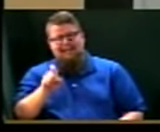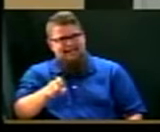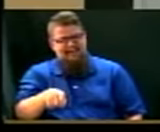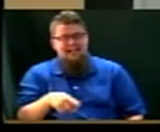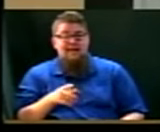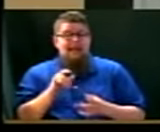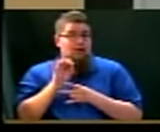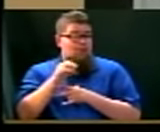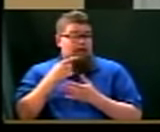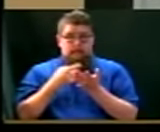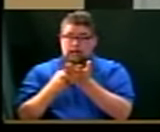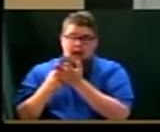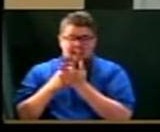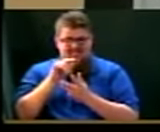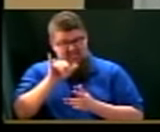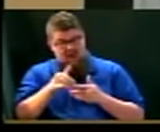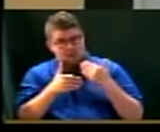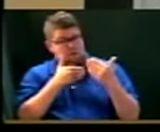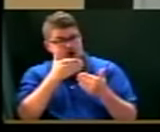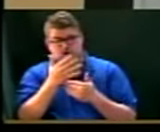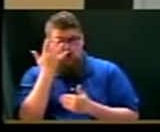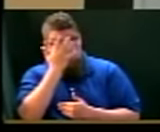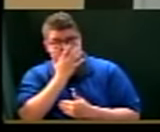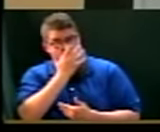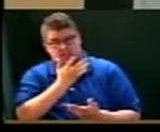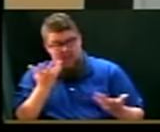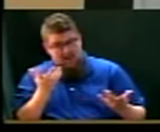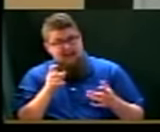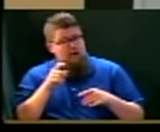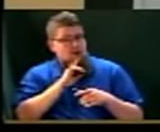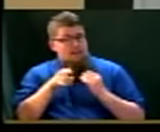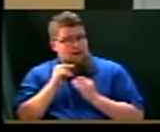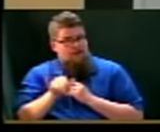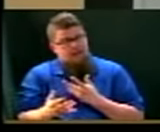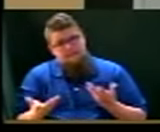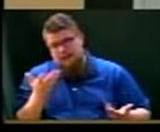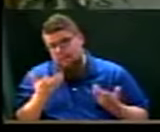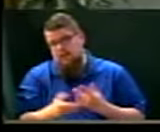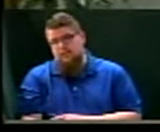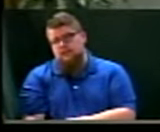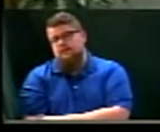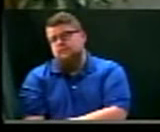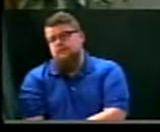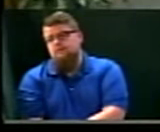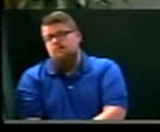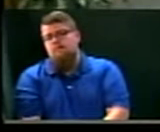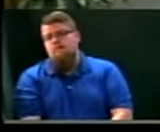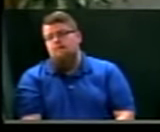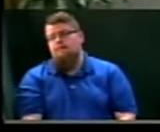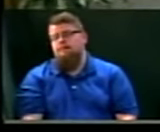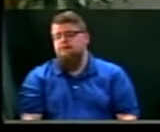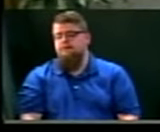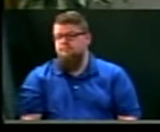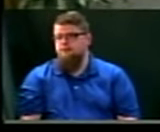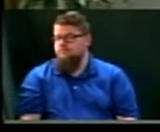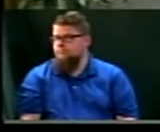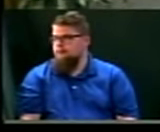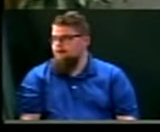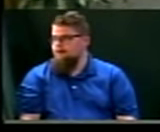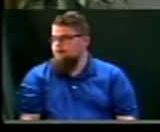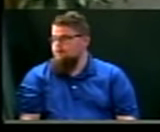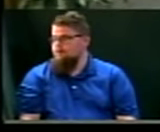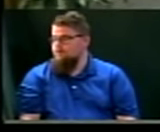talk about perhaps what that process may look like. Thank you, Ms. Round. You decided. Okay.